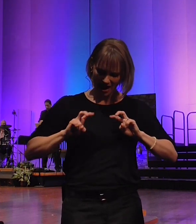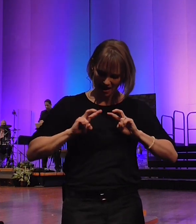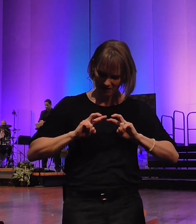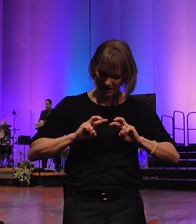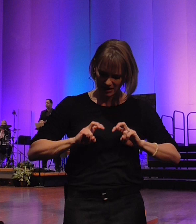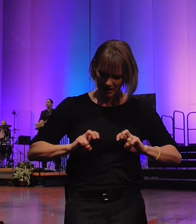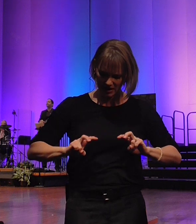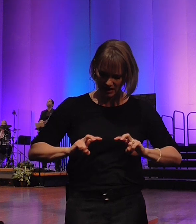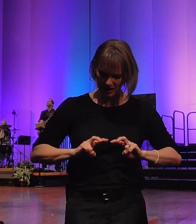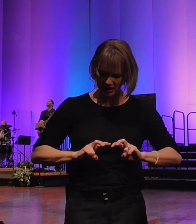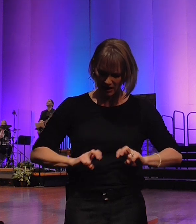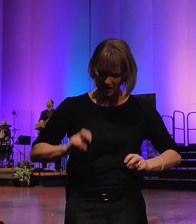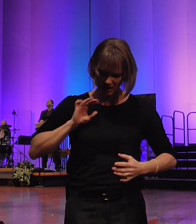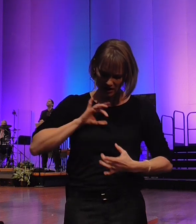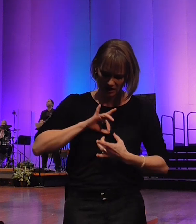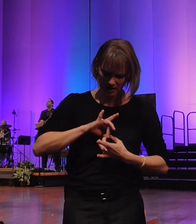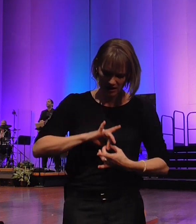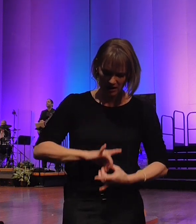I'm diving in